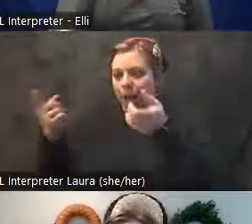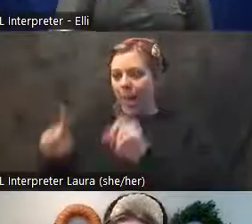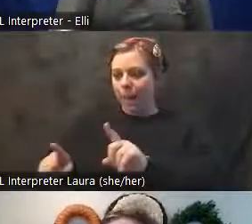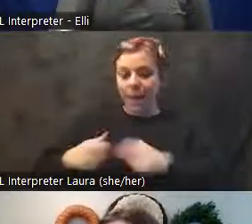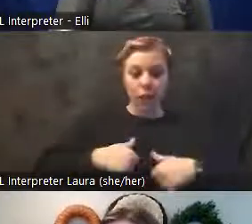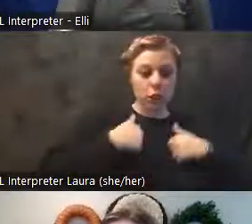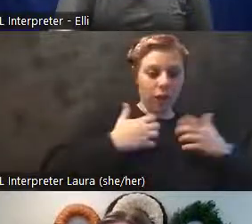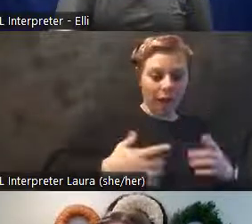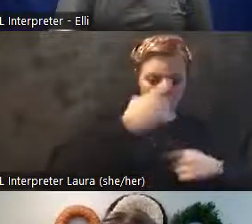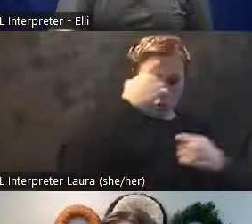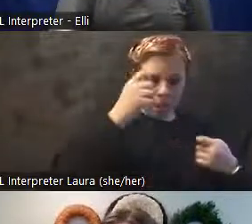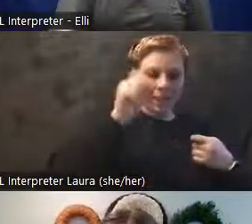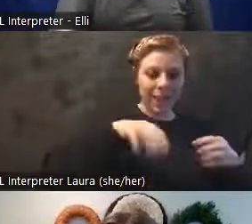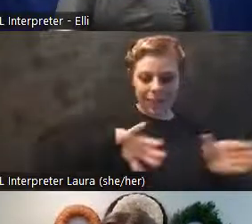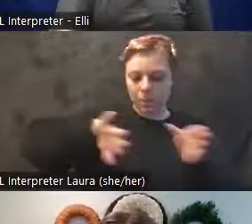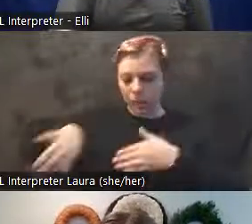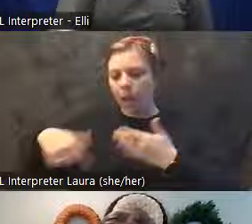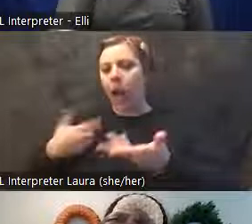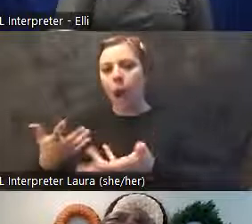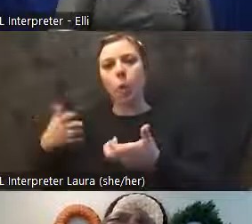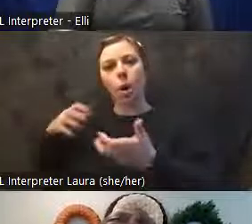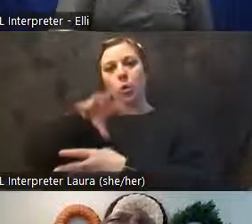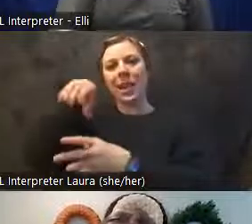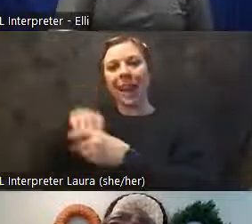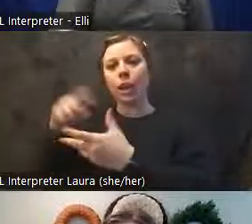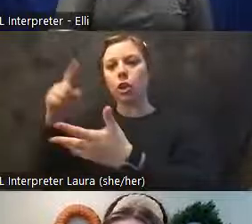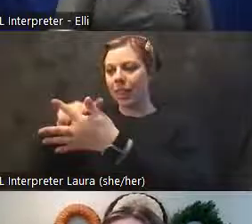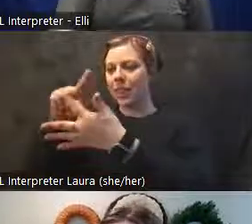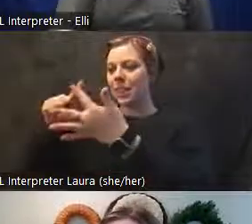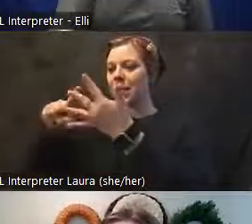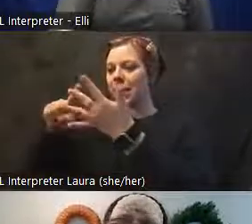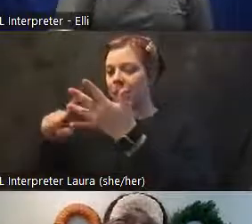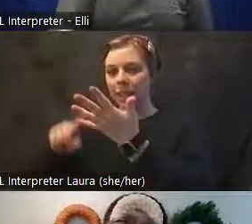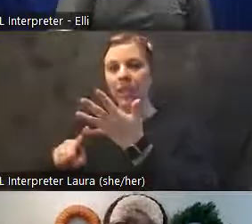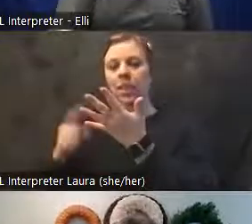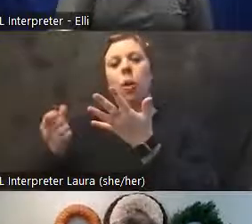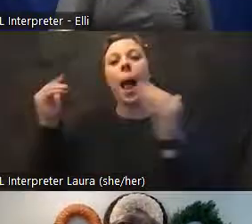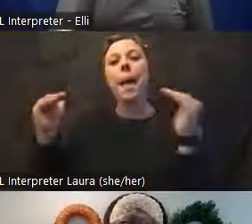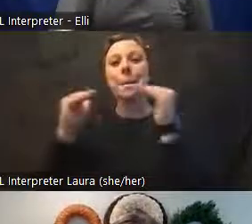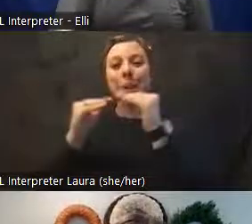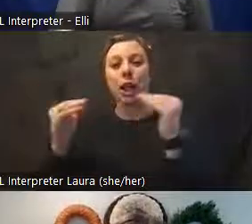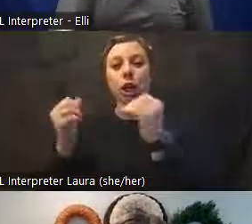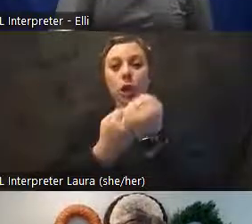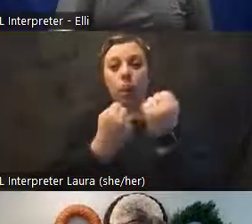college. And peer support is really a space where we can start to fill those